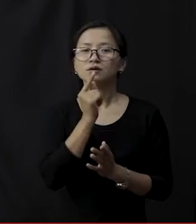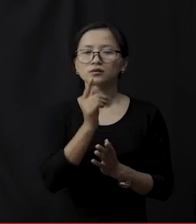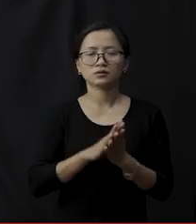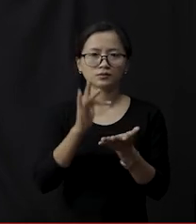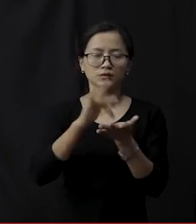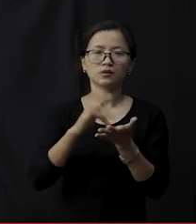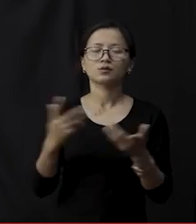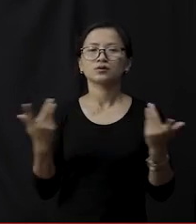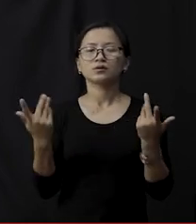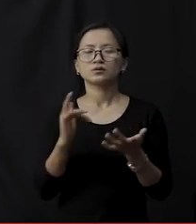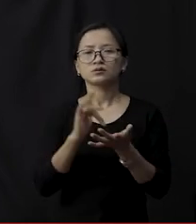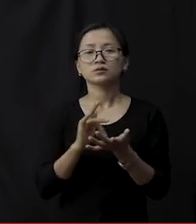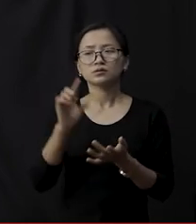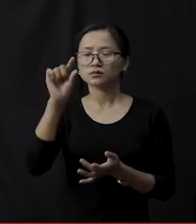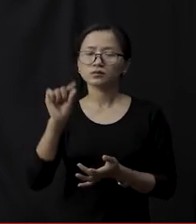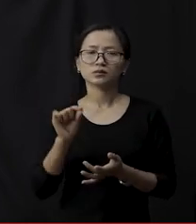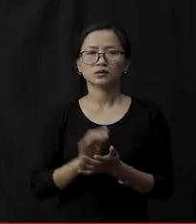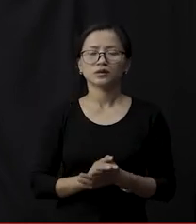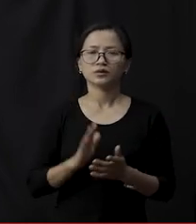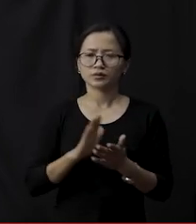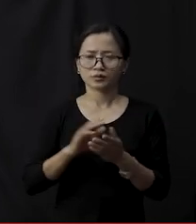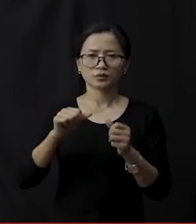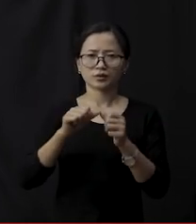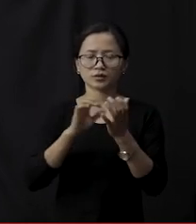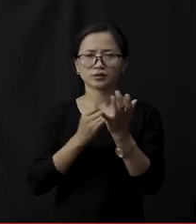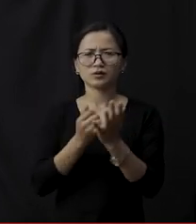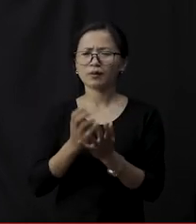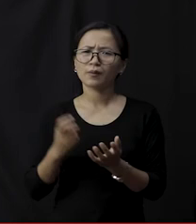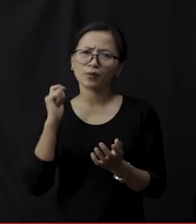the uncle do? The uncle is an agriculturist.